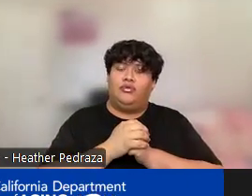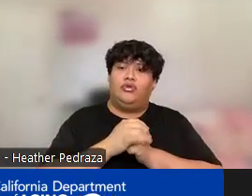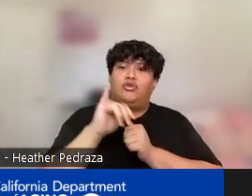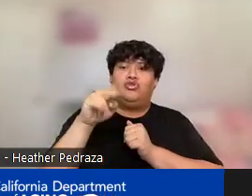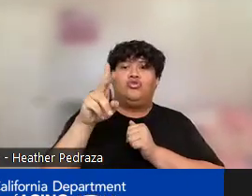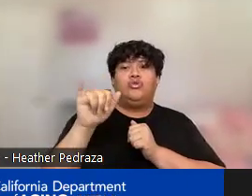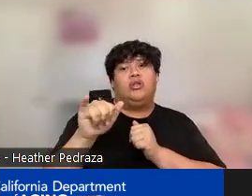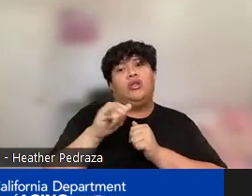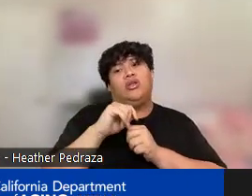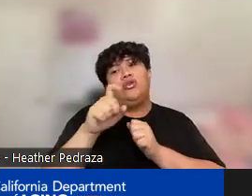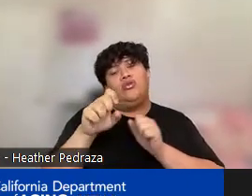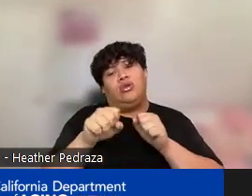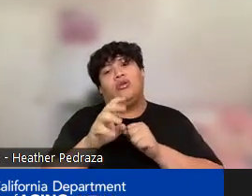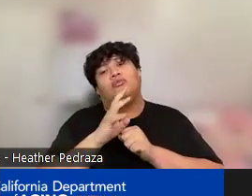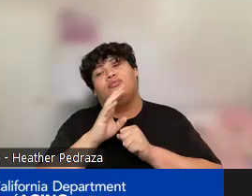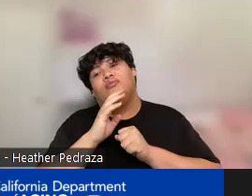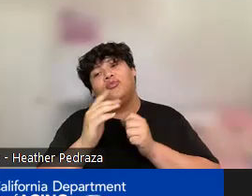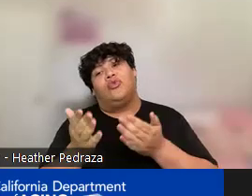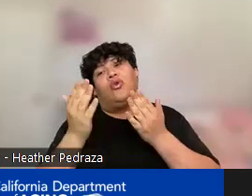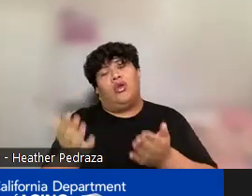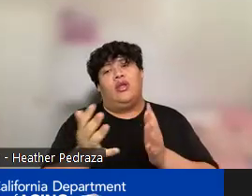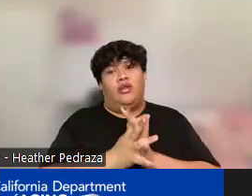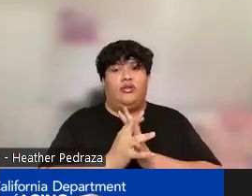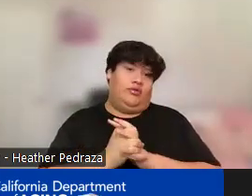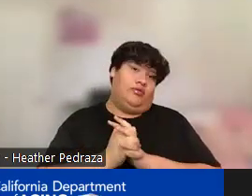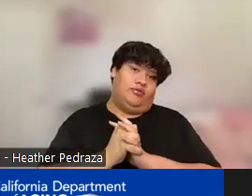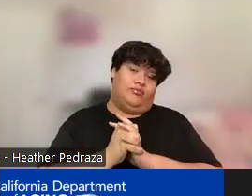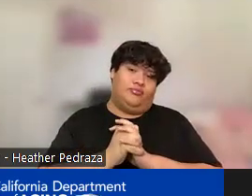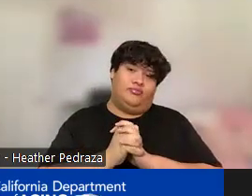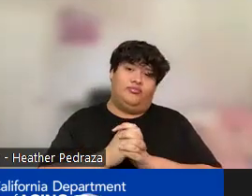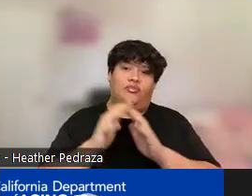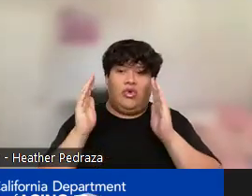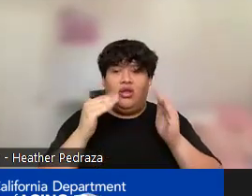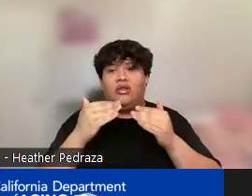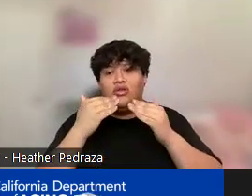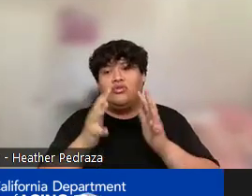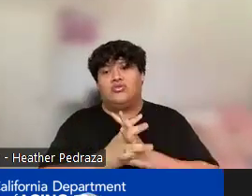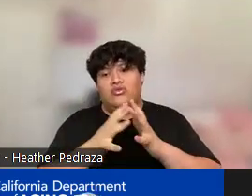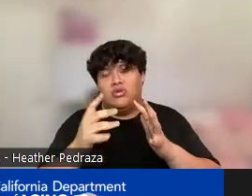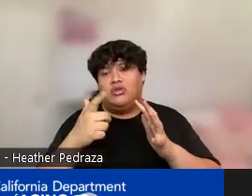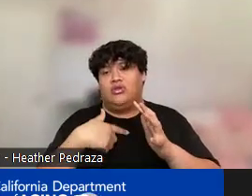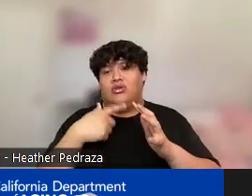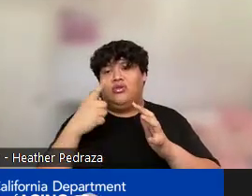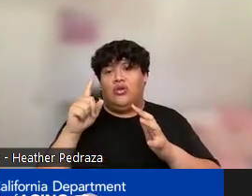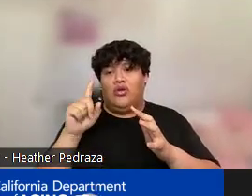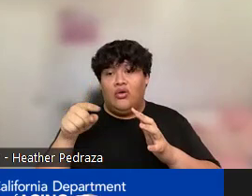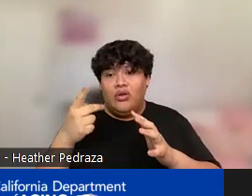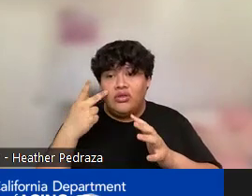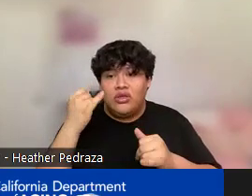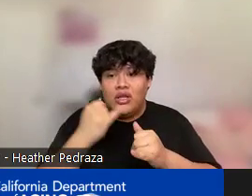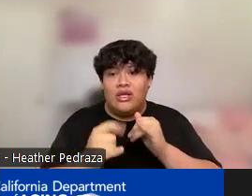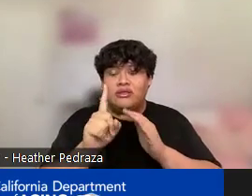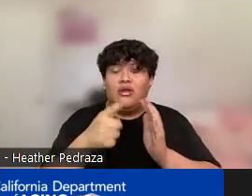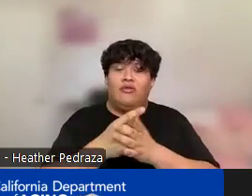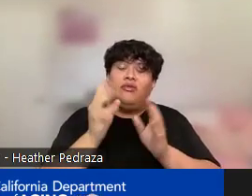Julie, you can unmute your line. Go ahead. Hi, thank you so much. I only caught this last hour of the meeting,